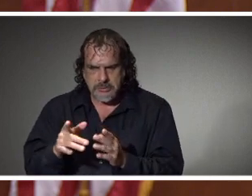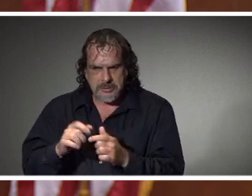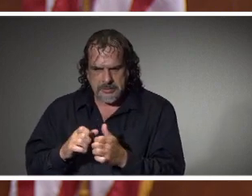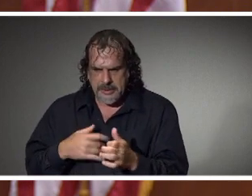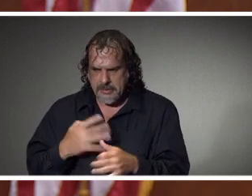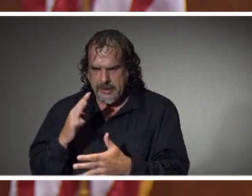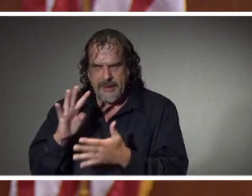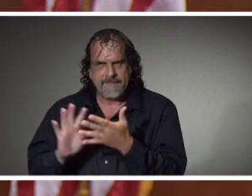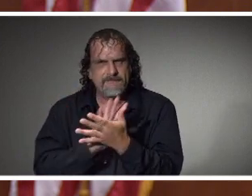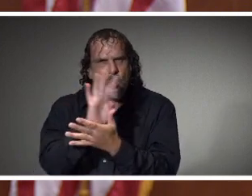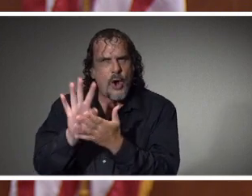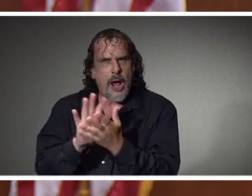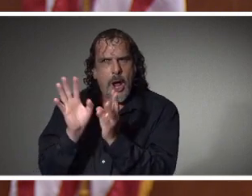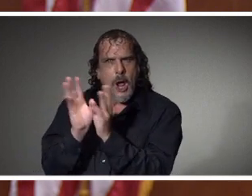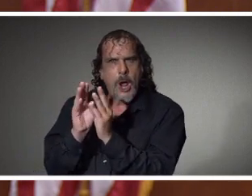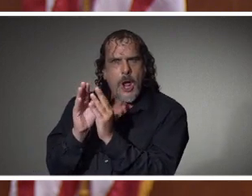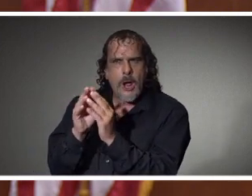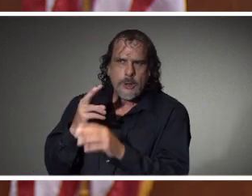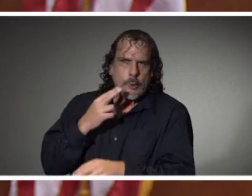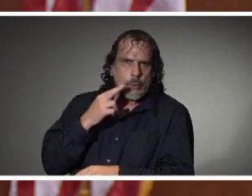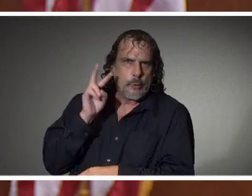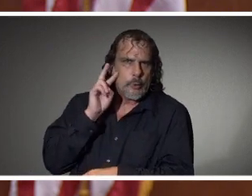almost 4 hours 2 days ago.